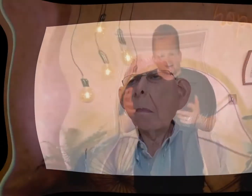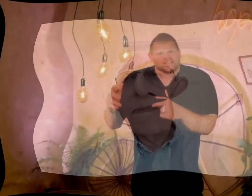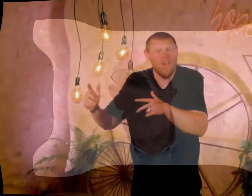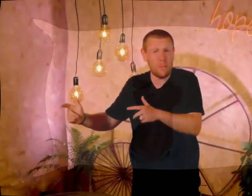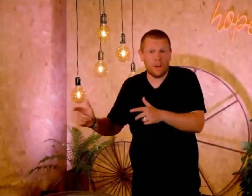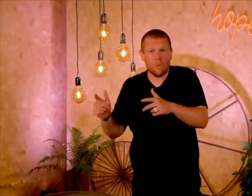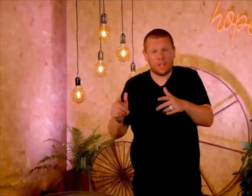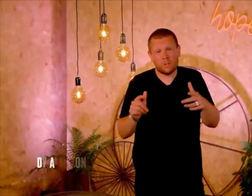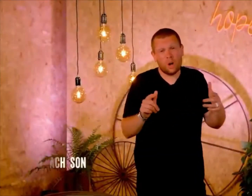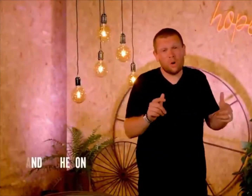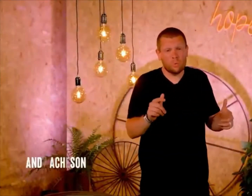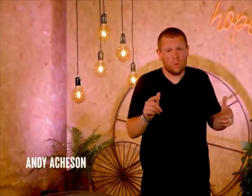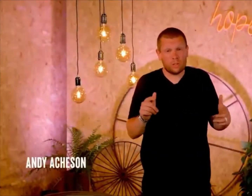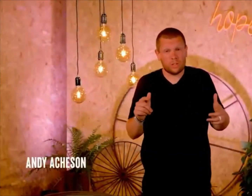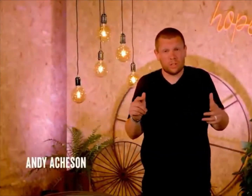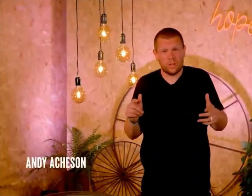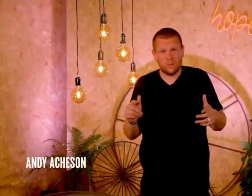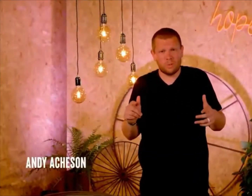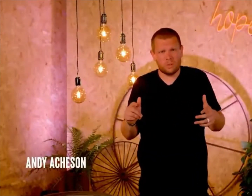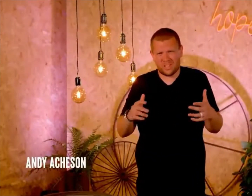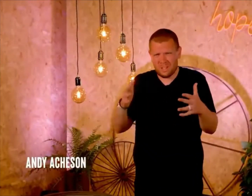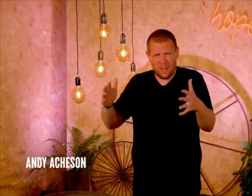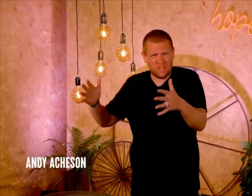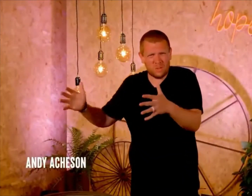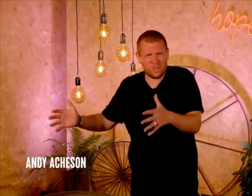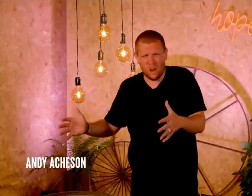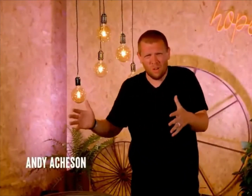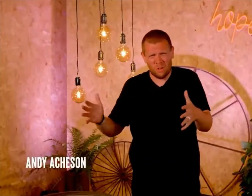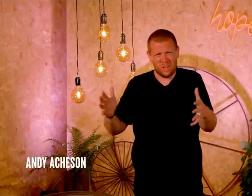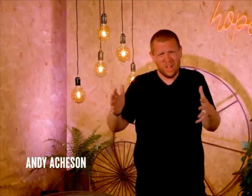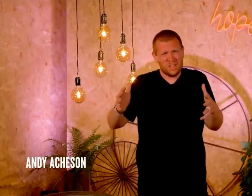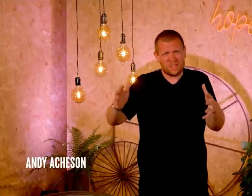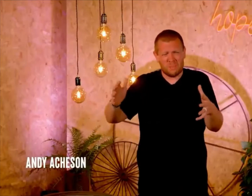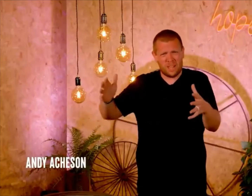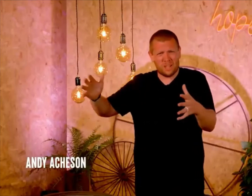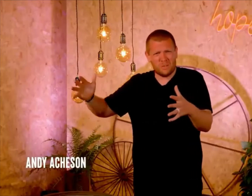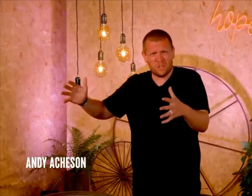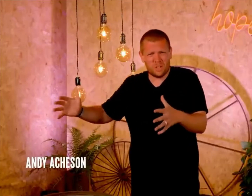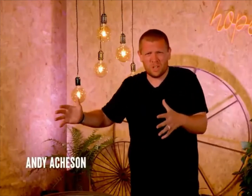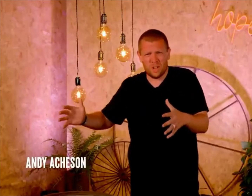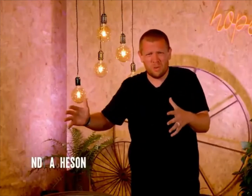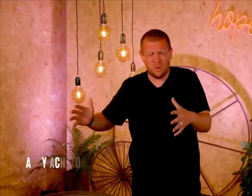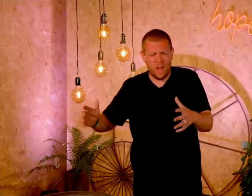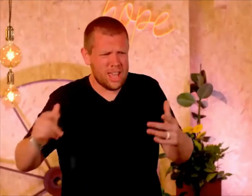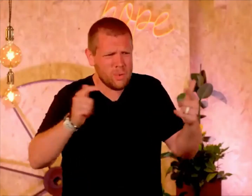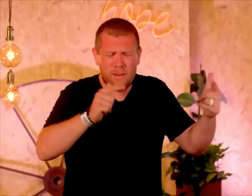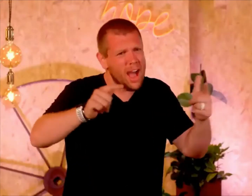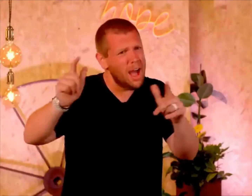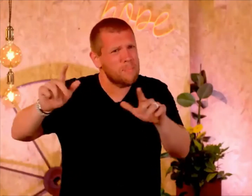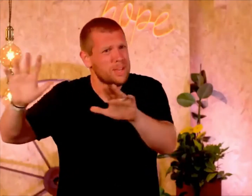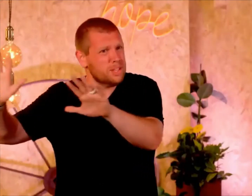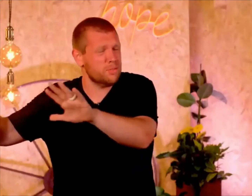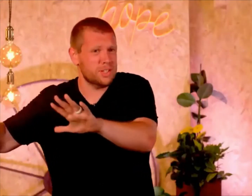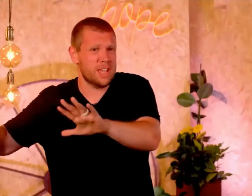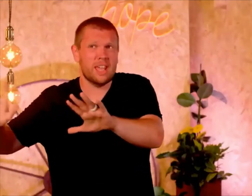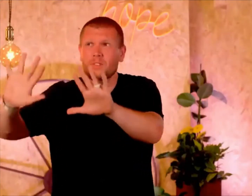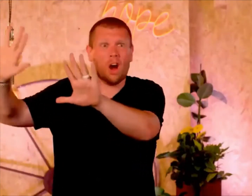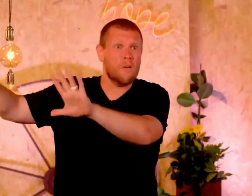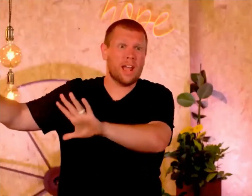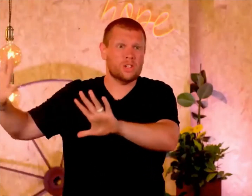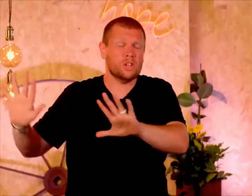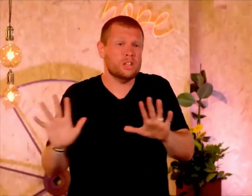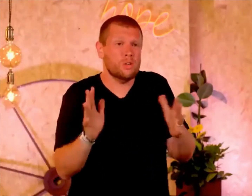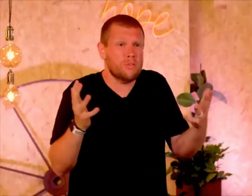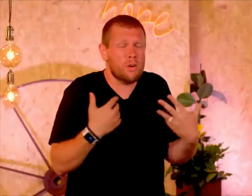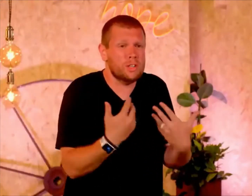How do you feel when you're told what to do? Does it make you sulk? Does it make you stew? Are you ever happy to receive